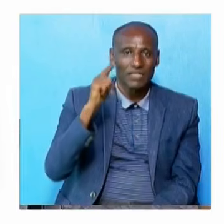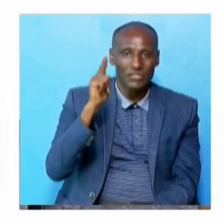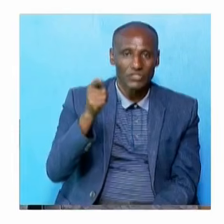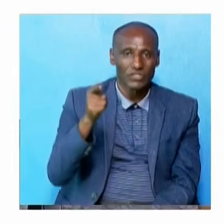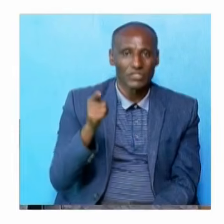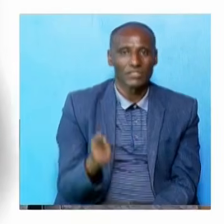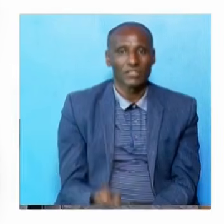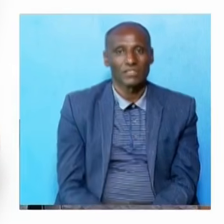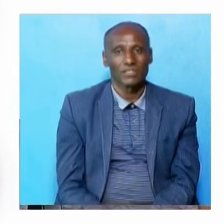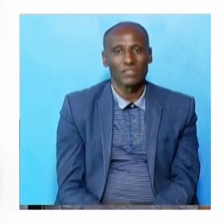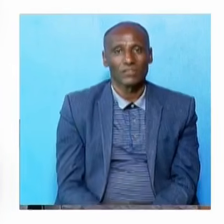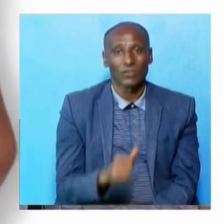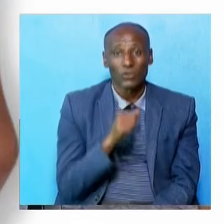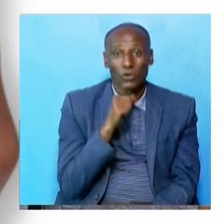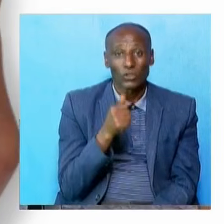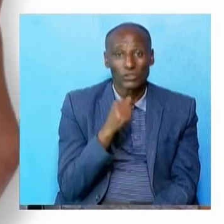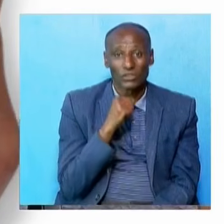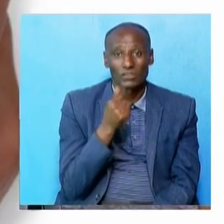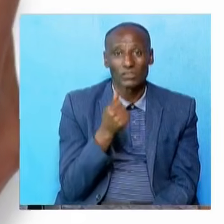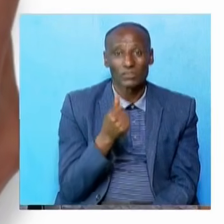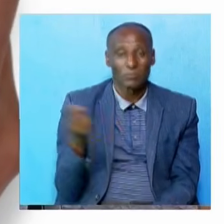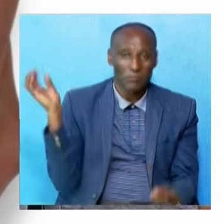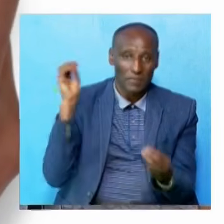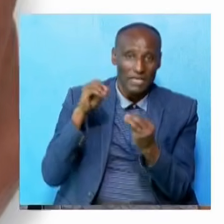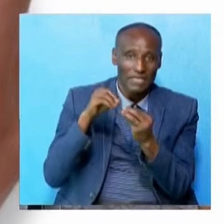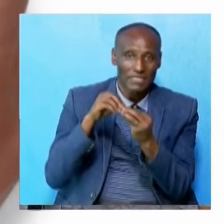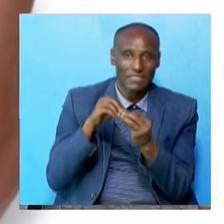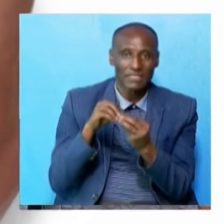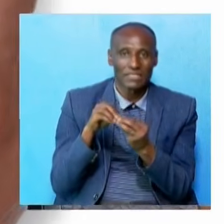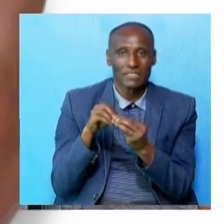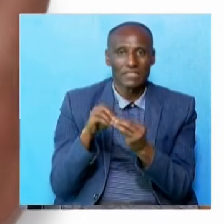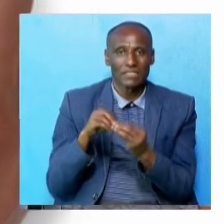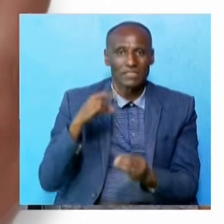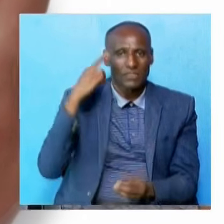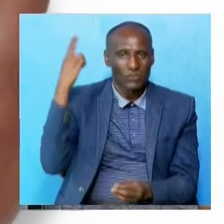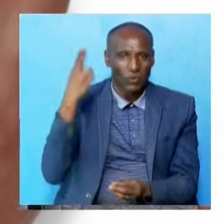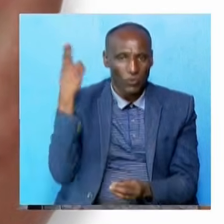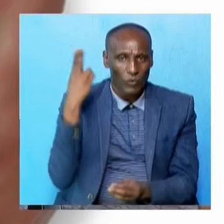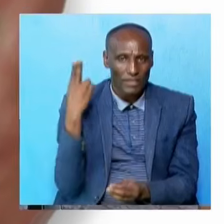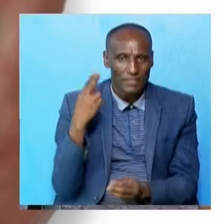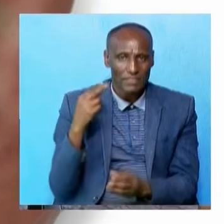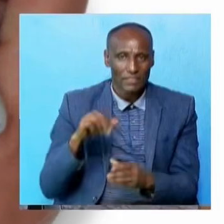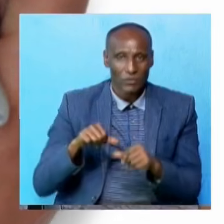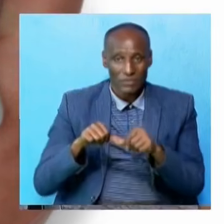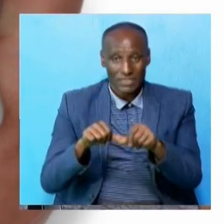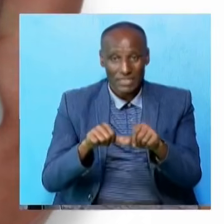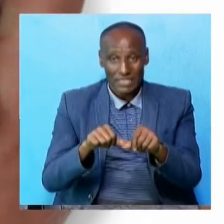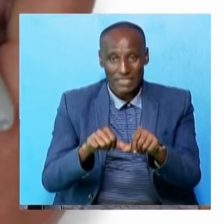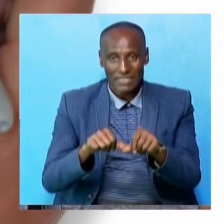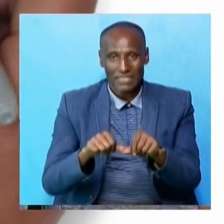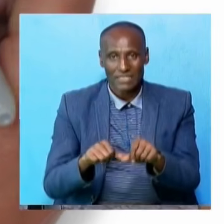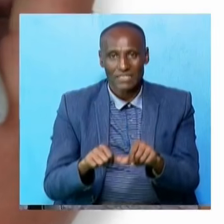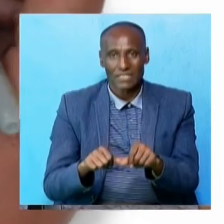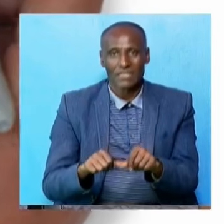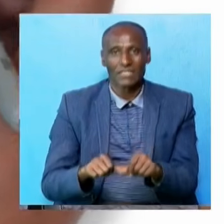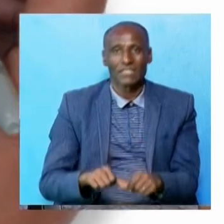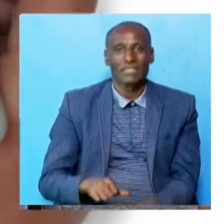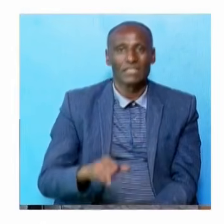is not. Plus, always in a continuous tense, our verb form is